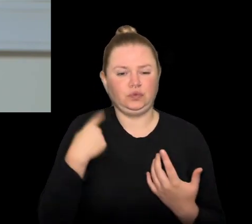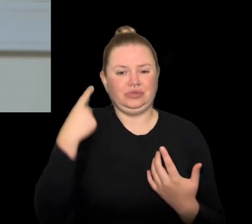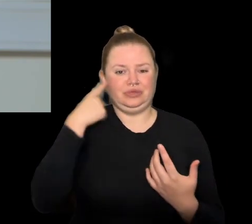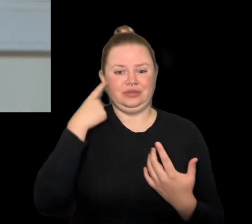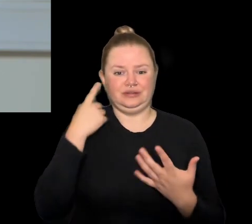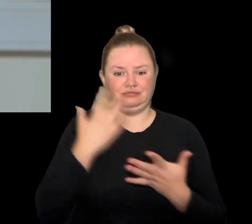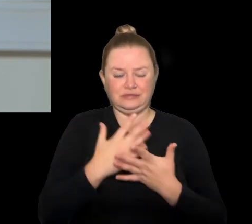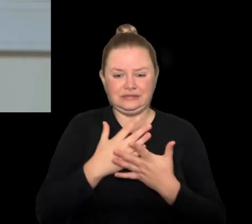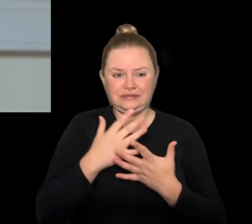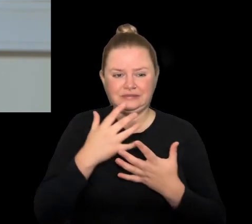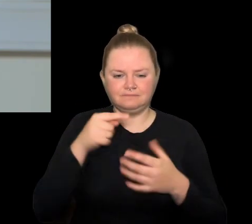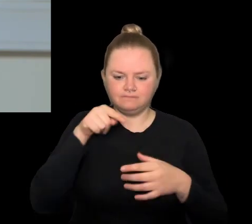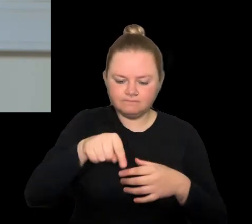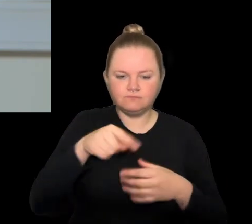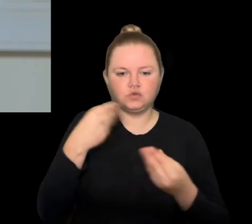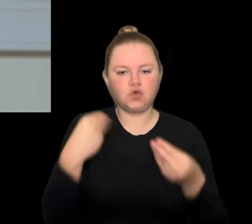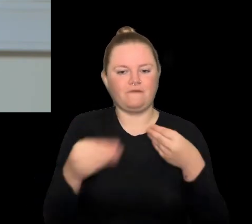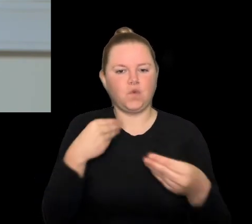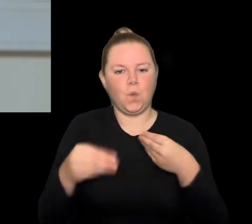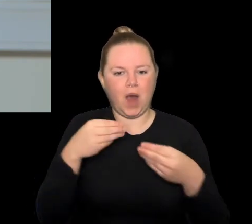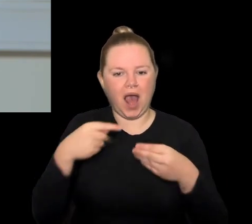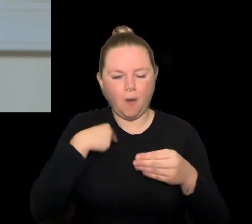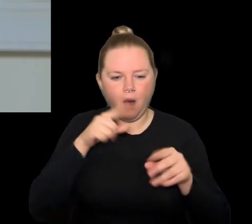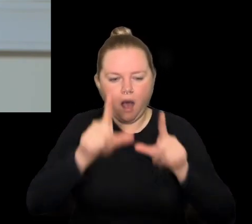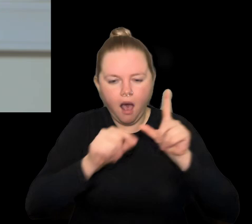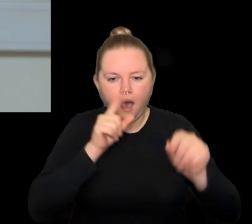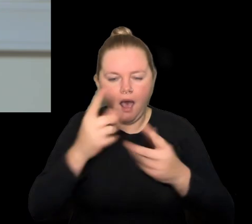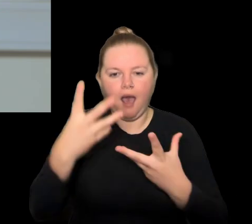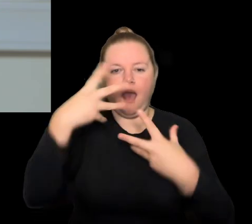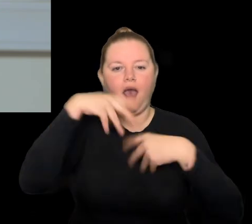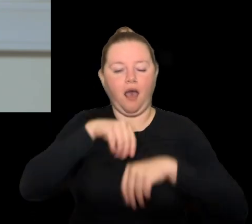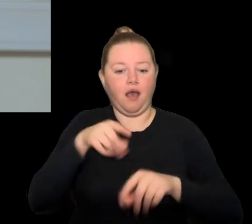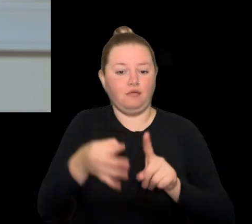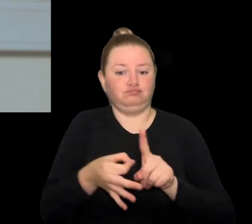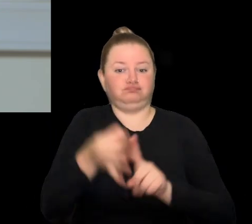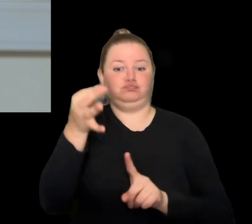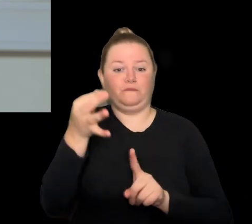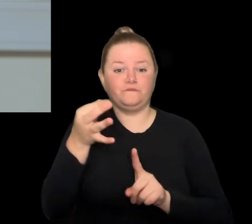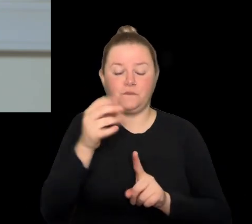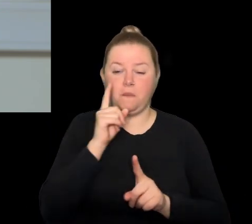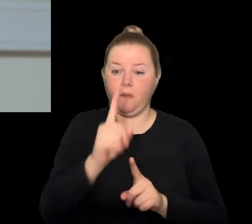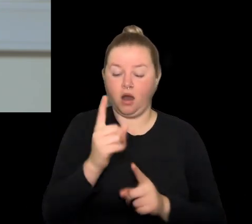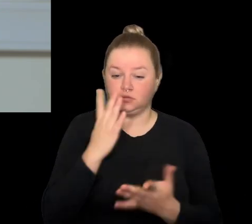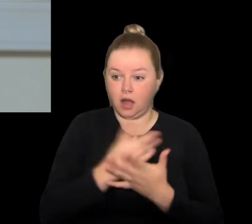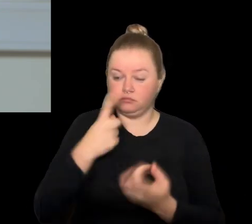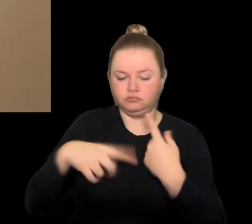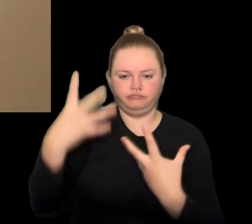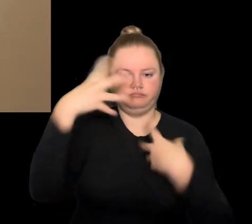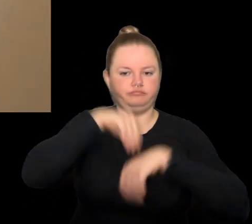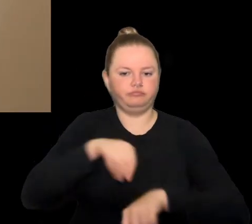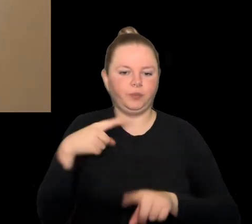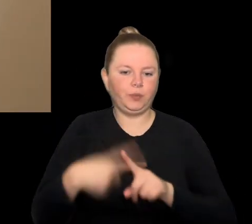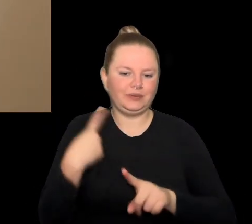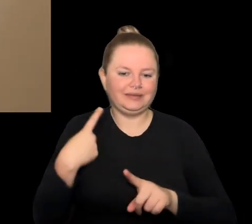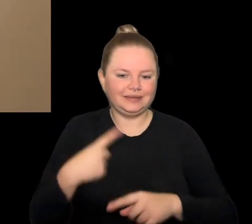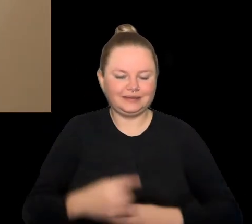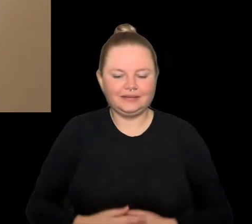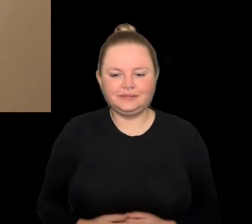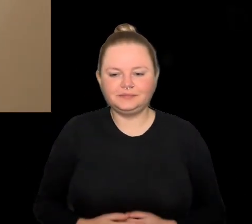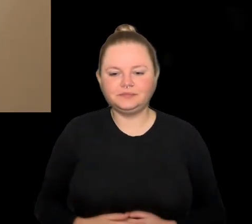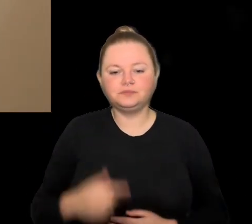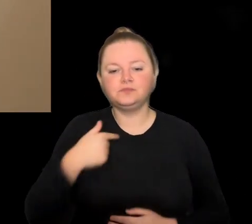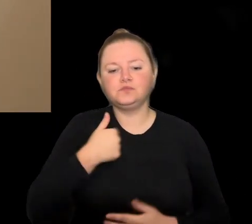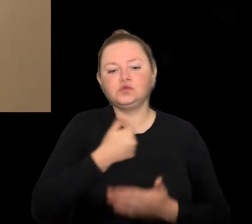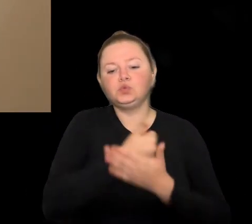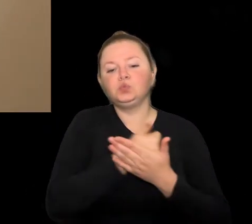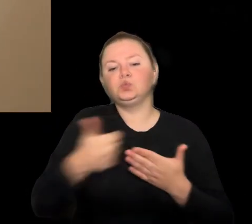their getting to grips with the software that we're using has improved. But again, they've taken to it so quickly. I usually make a lot of